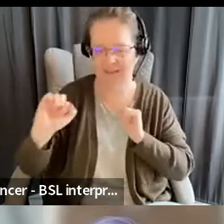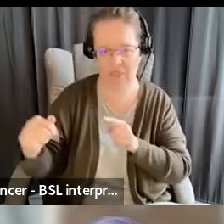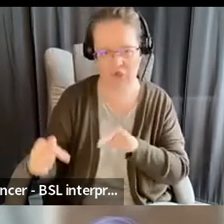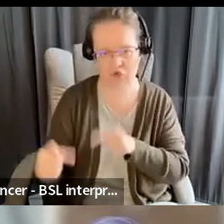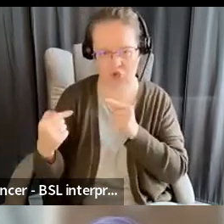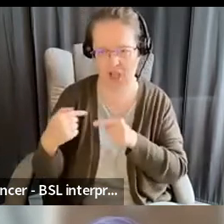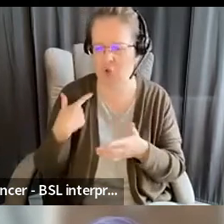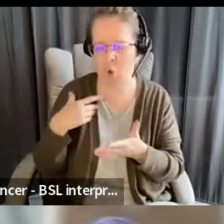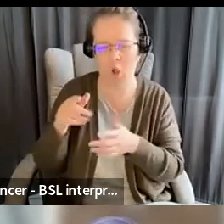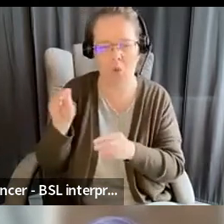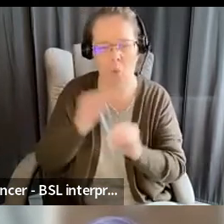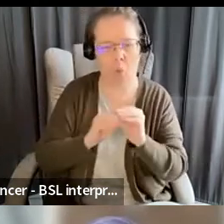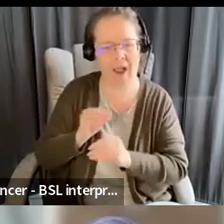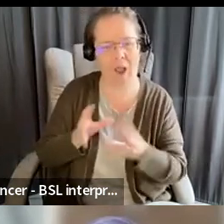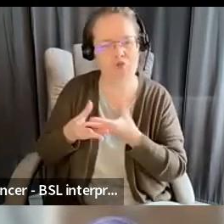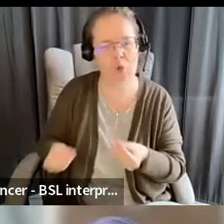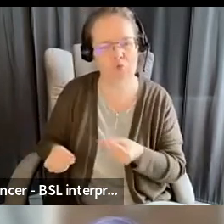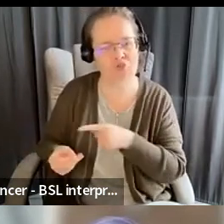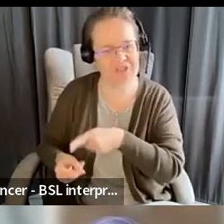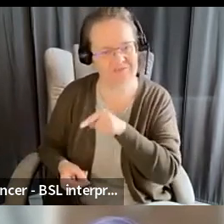out solutions for that.